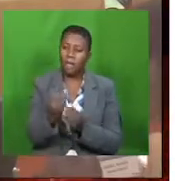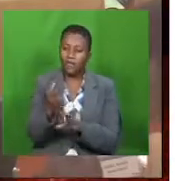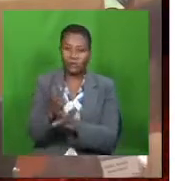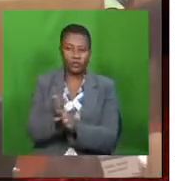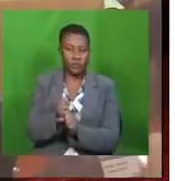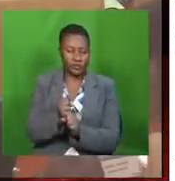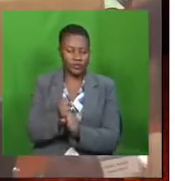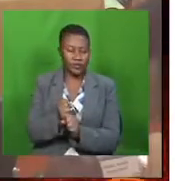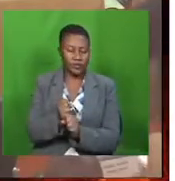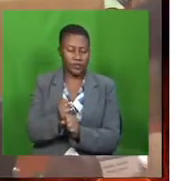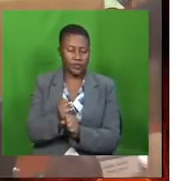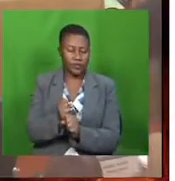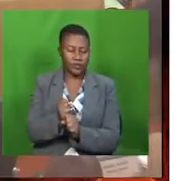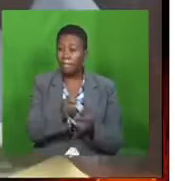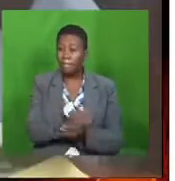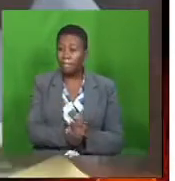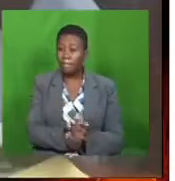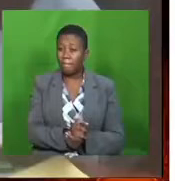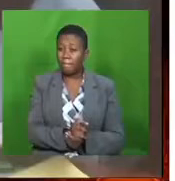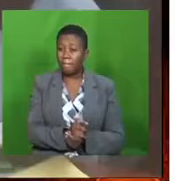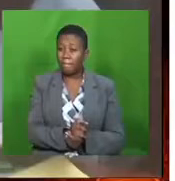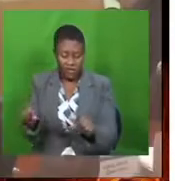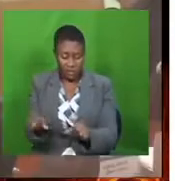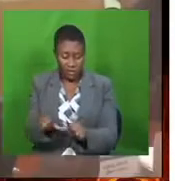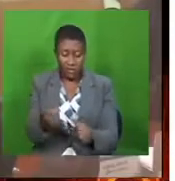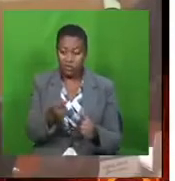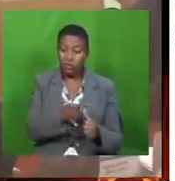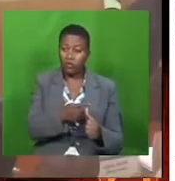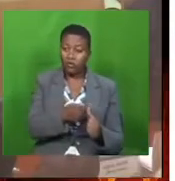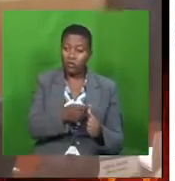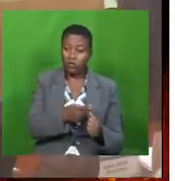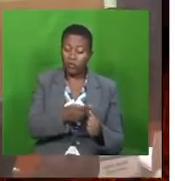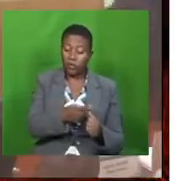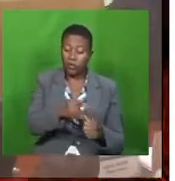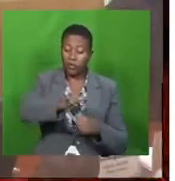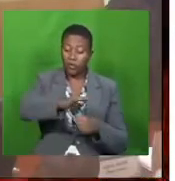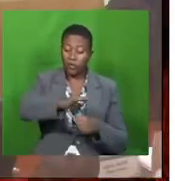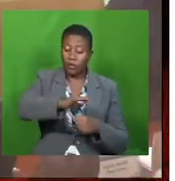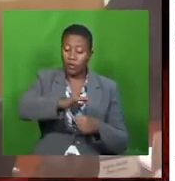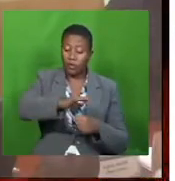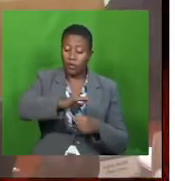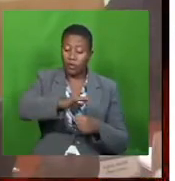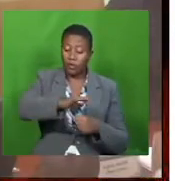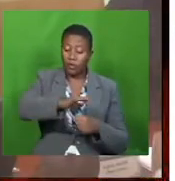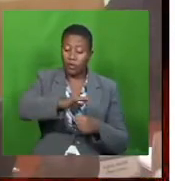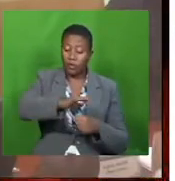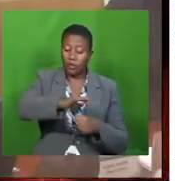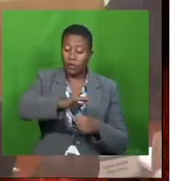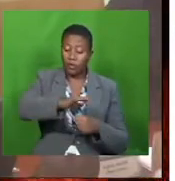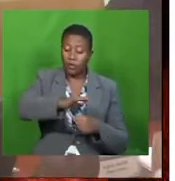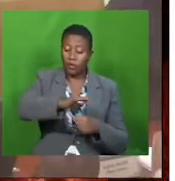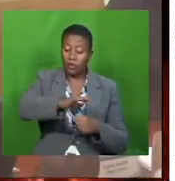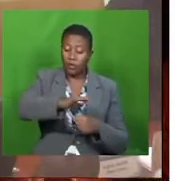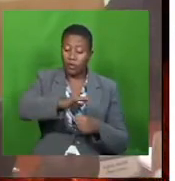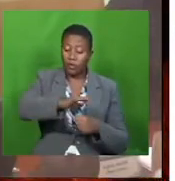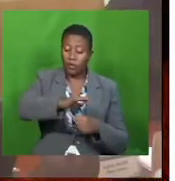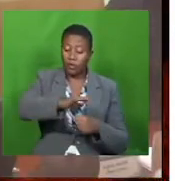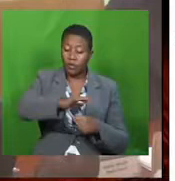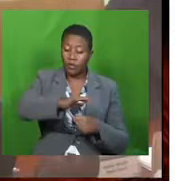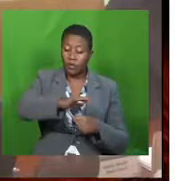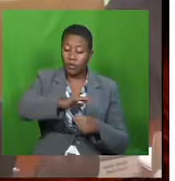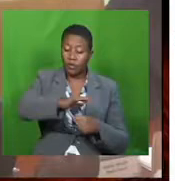week. Aha. Mati. Radio gold. So you say superstition. Mati. Any other? Maminja oha. Na everything come out